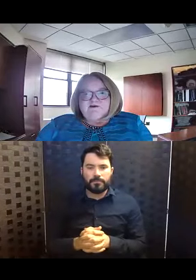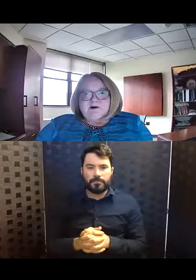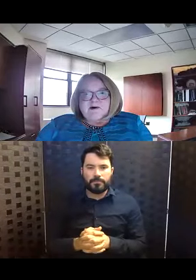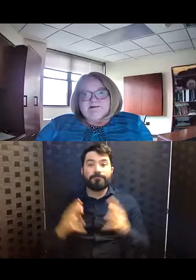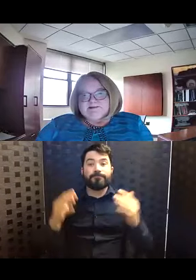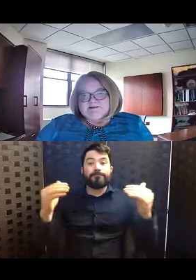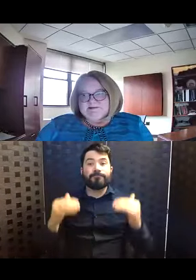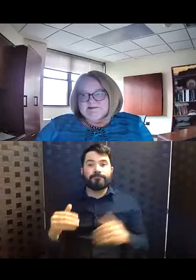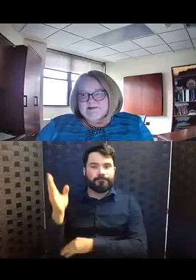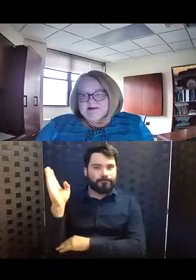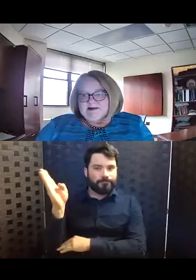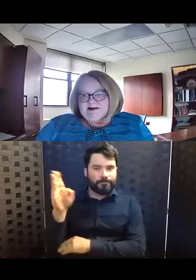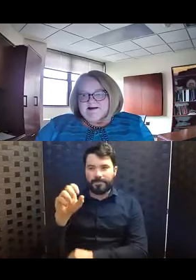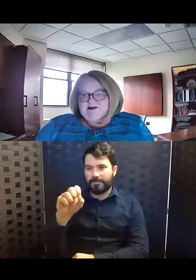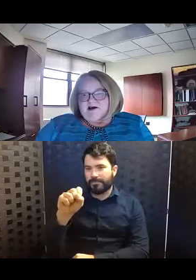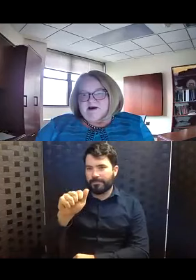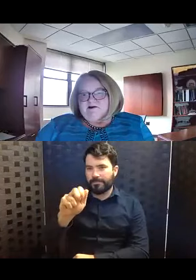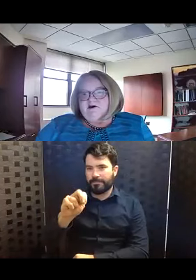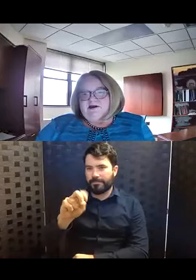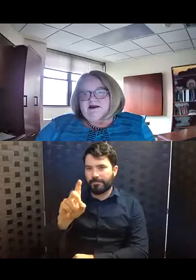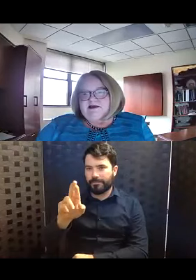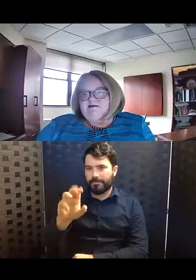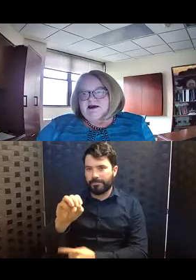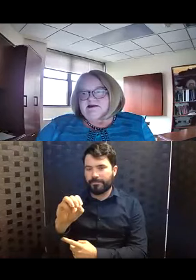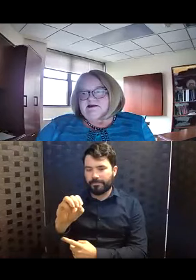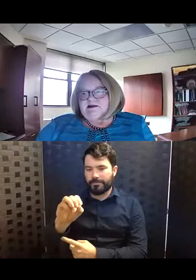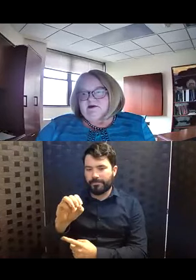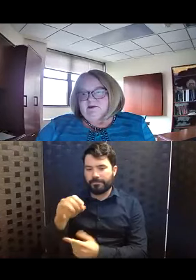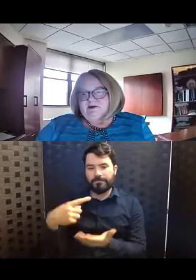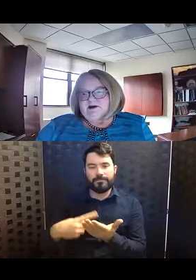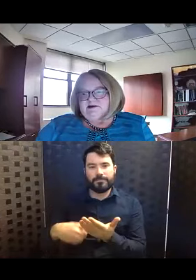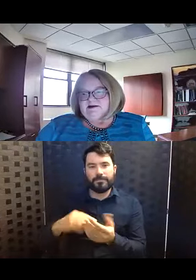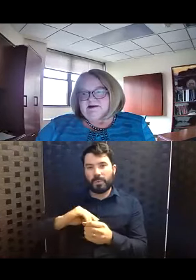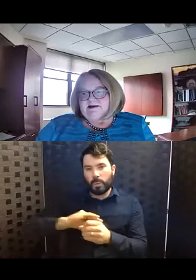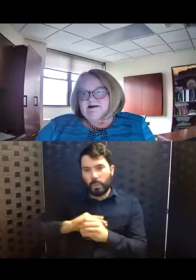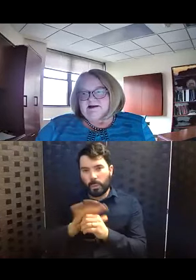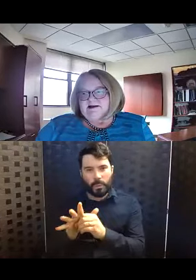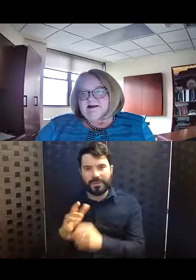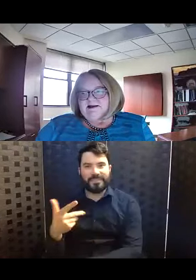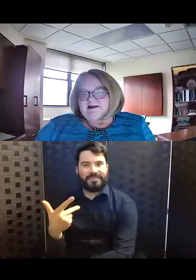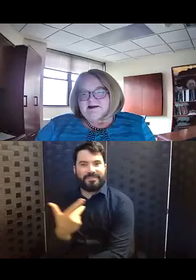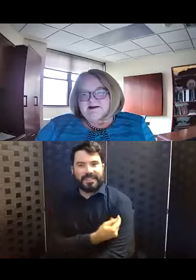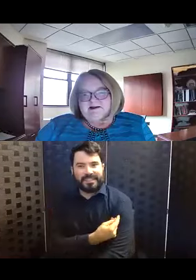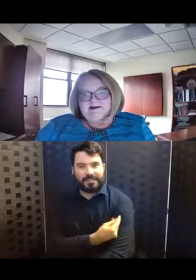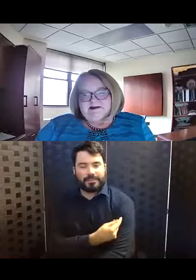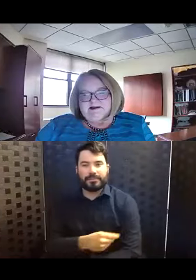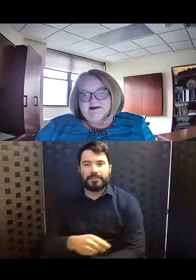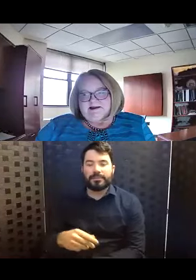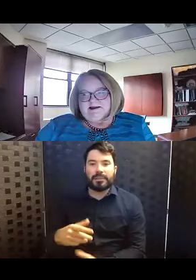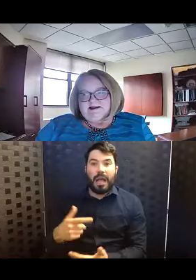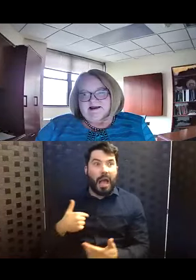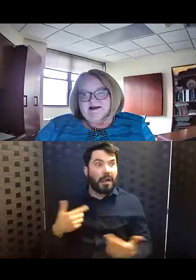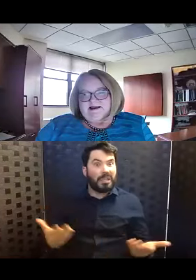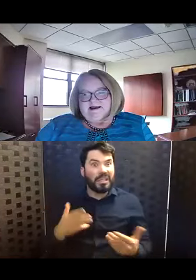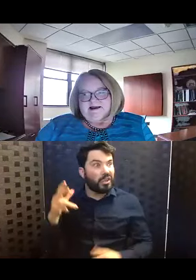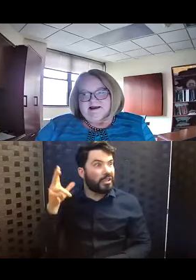Next, we have Sandro up to talk about COVID-19 vaccines and therapeutics. I'm here. Can